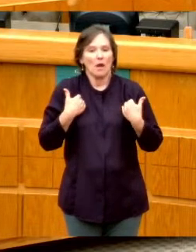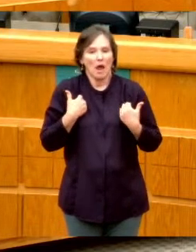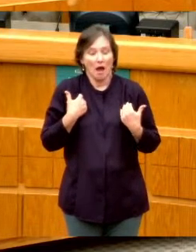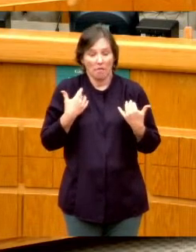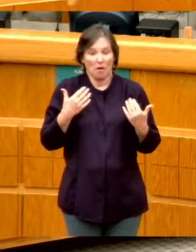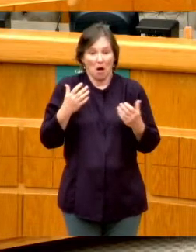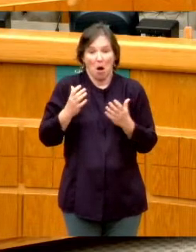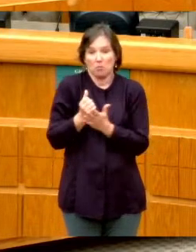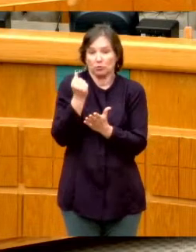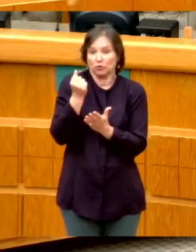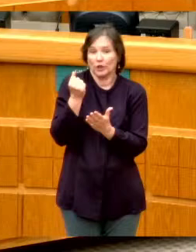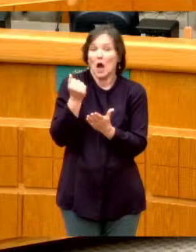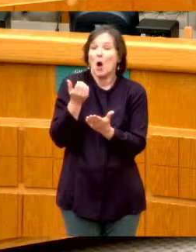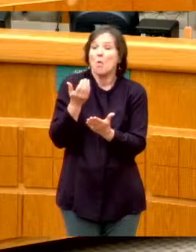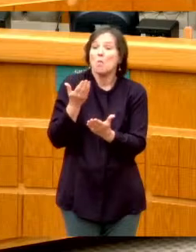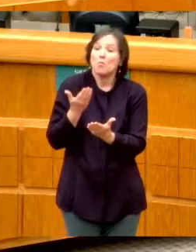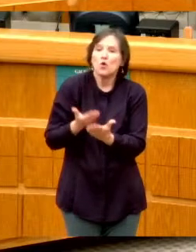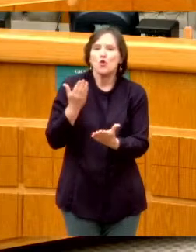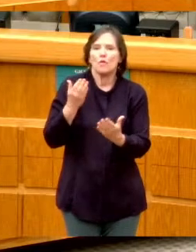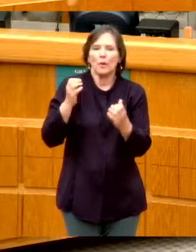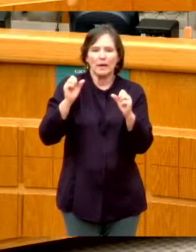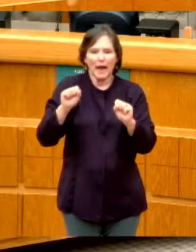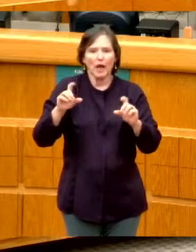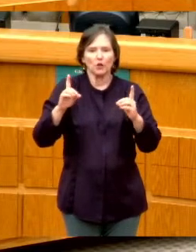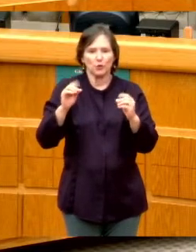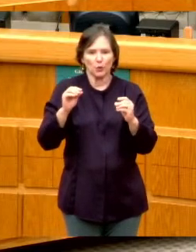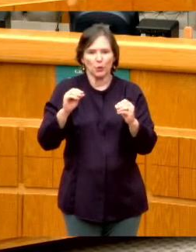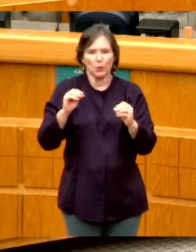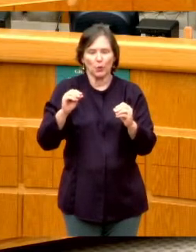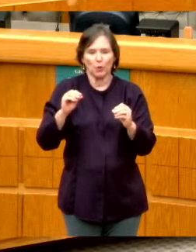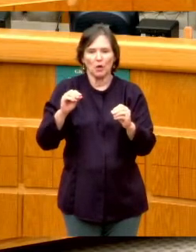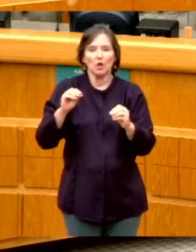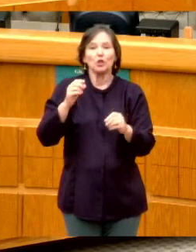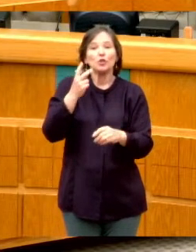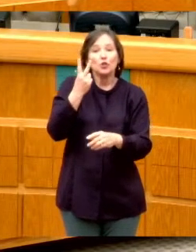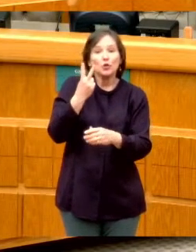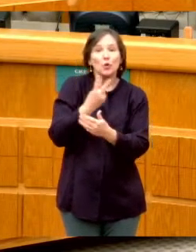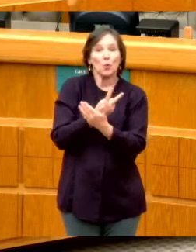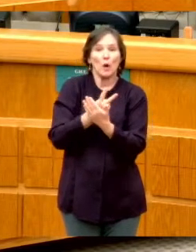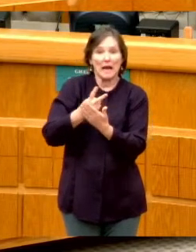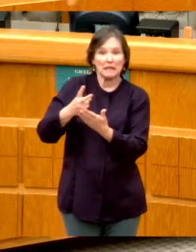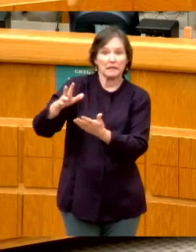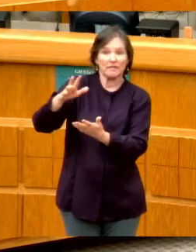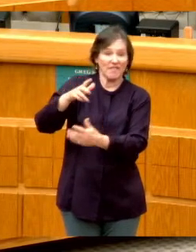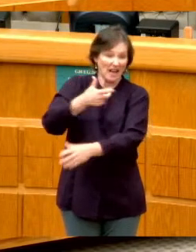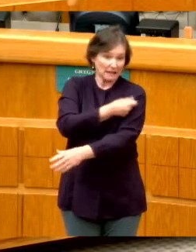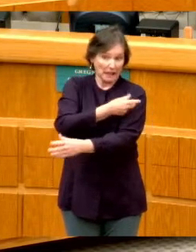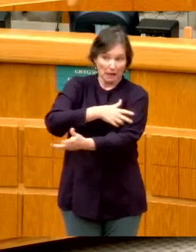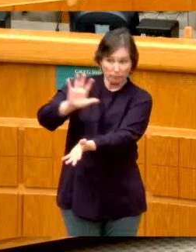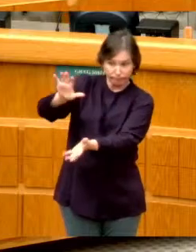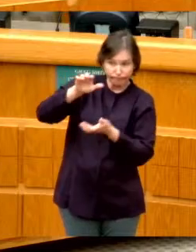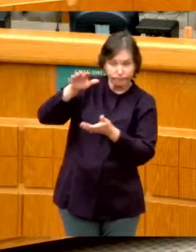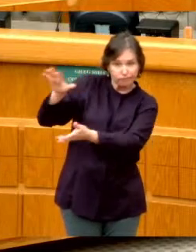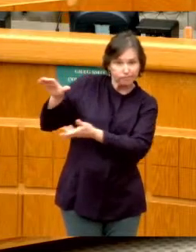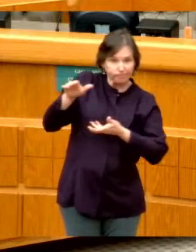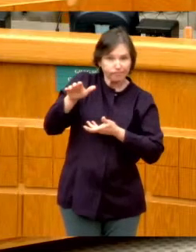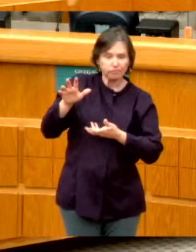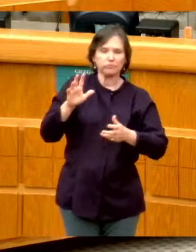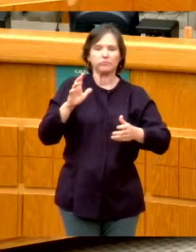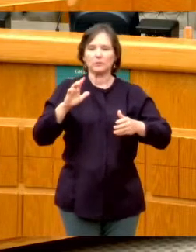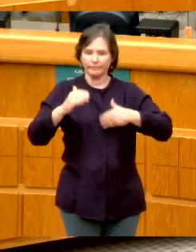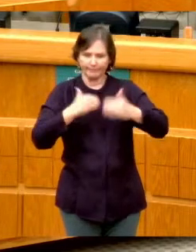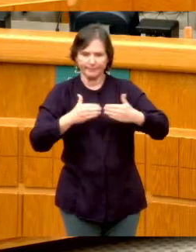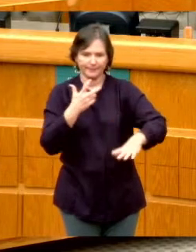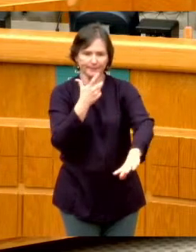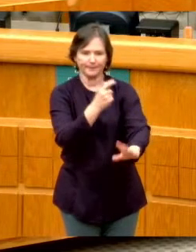worth of vaccine allocation delivered in 48 hours. It's a silver lining because of the more we prove we can